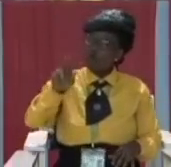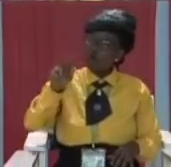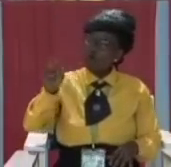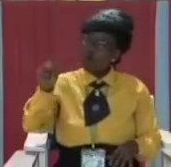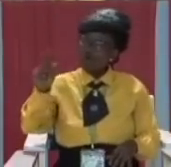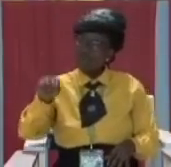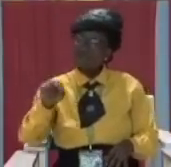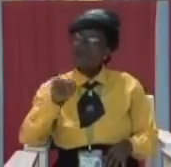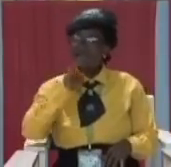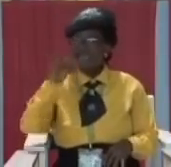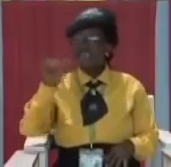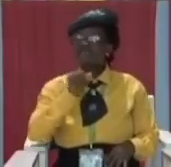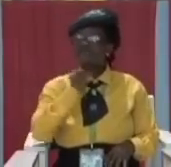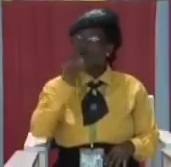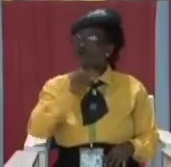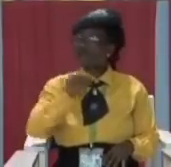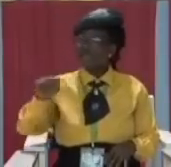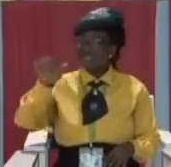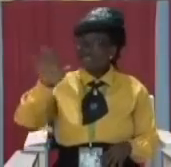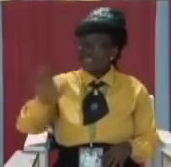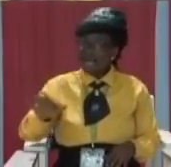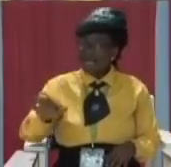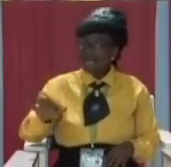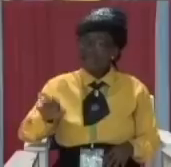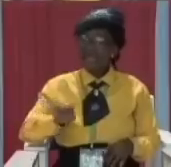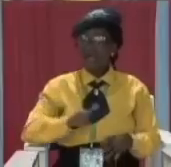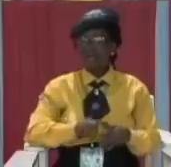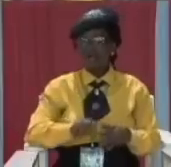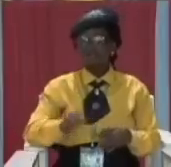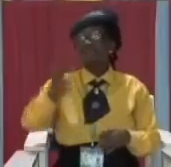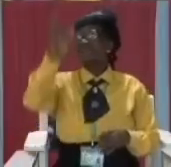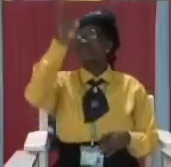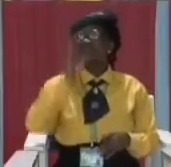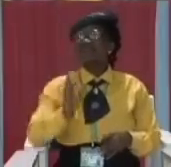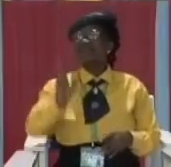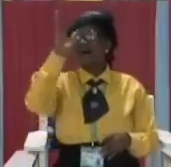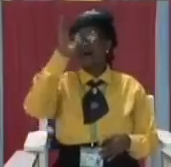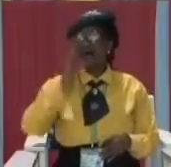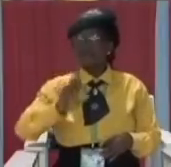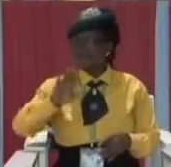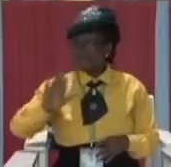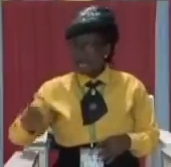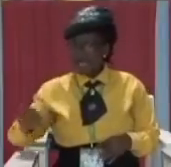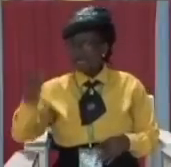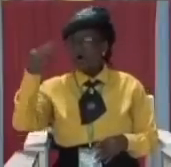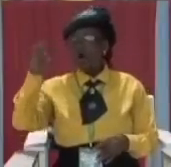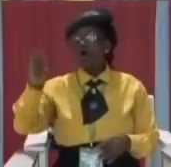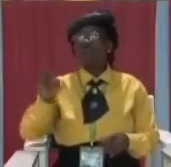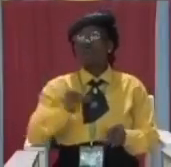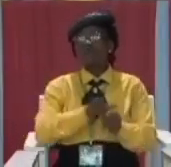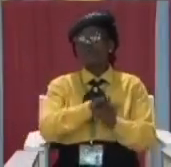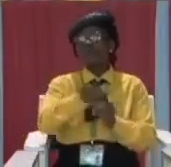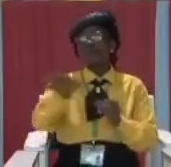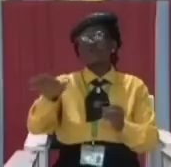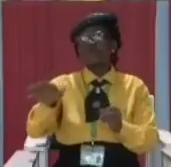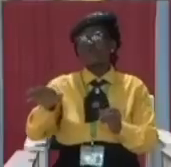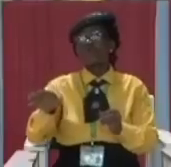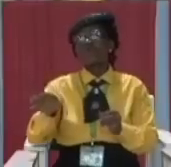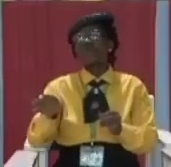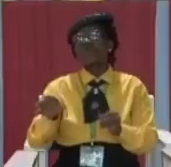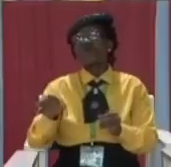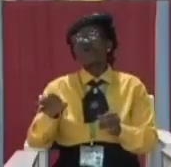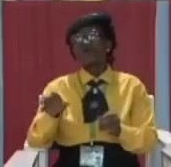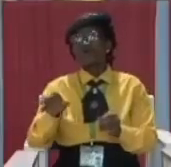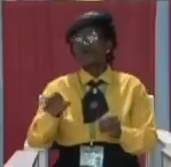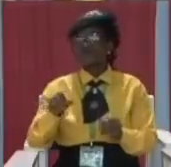a grandchild of coronavirus. that we